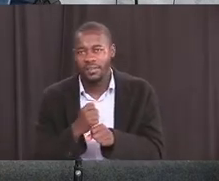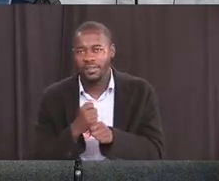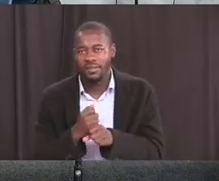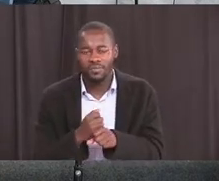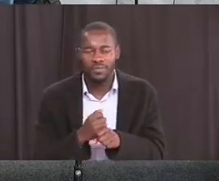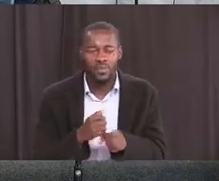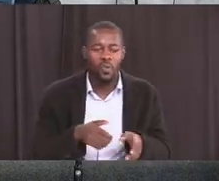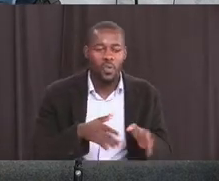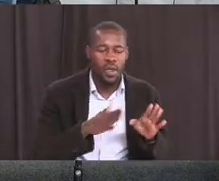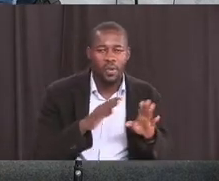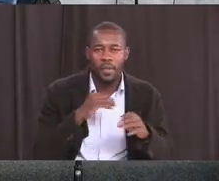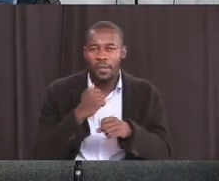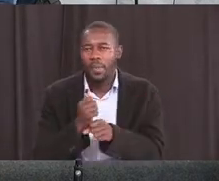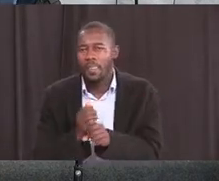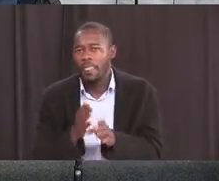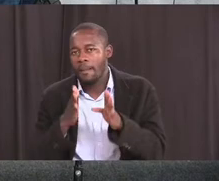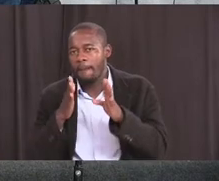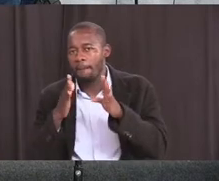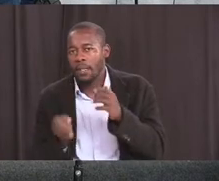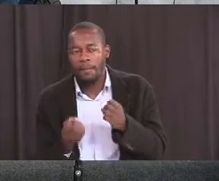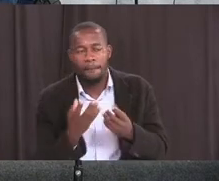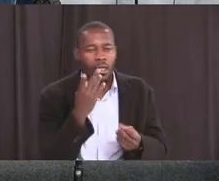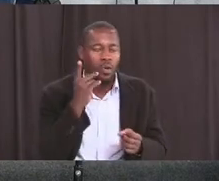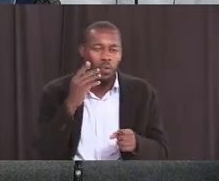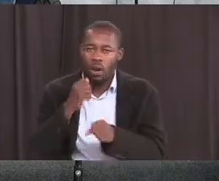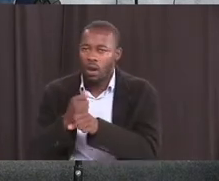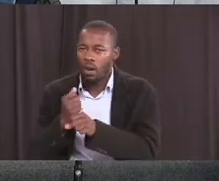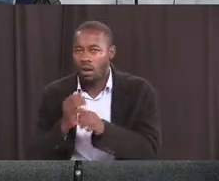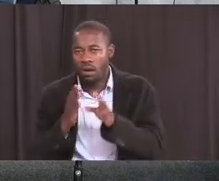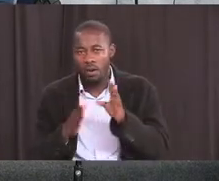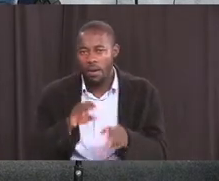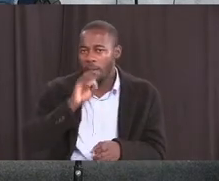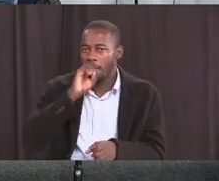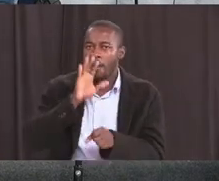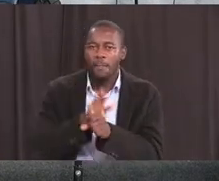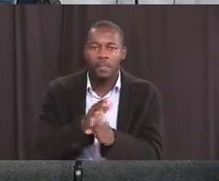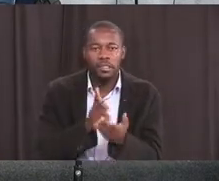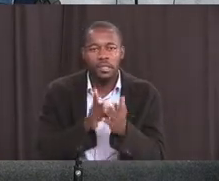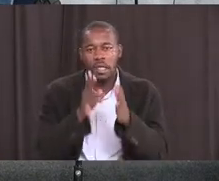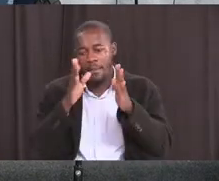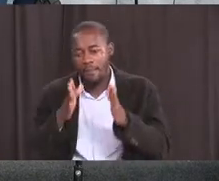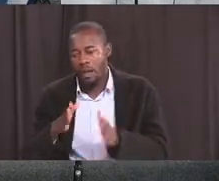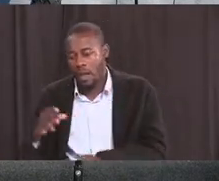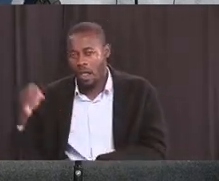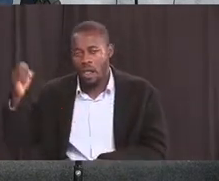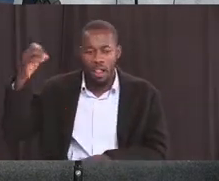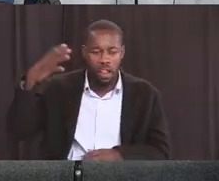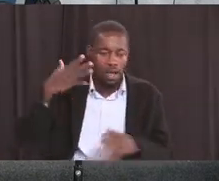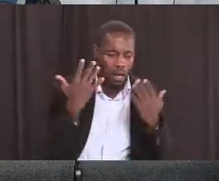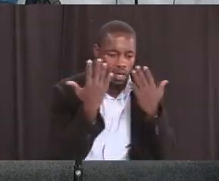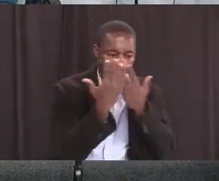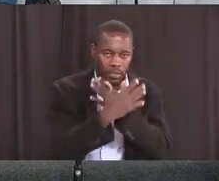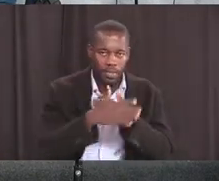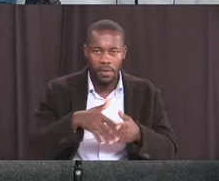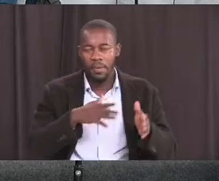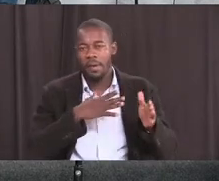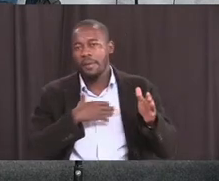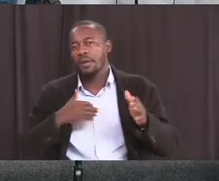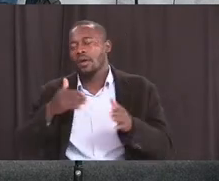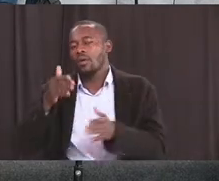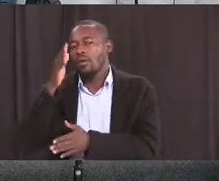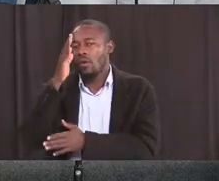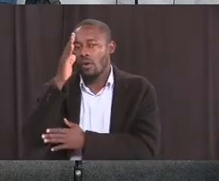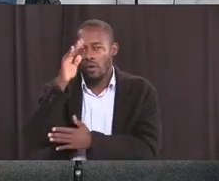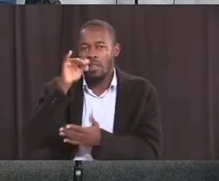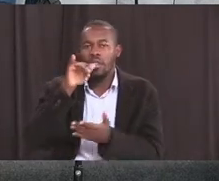Waymaker, miracle worker, promise keeper, light in the darkness, my God, that is who you